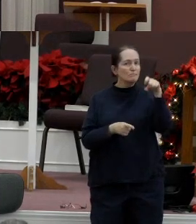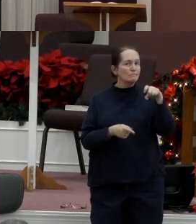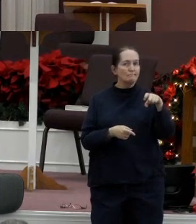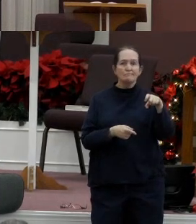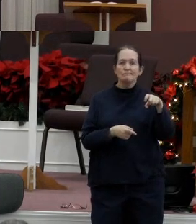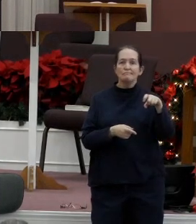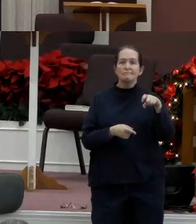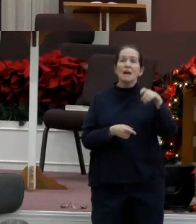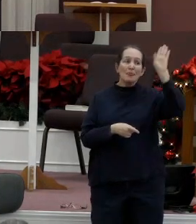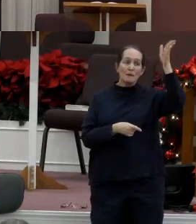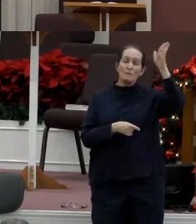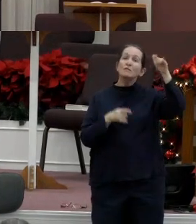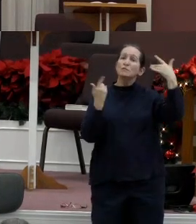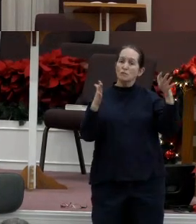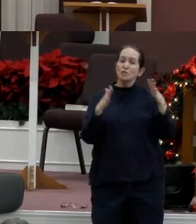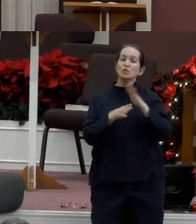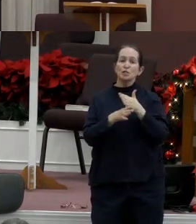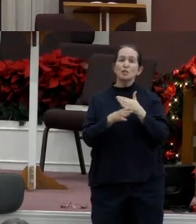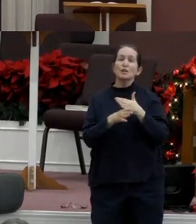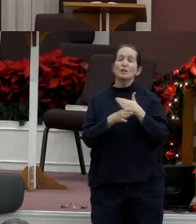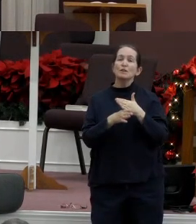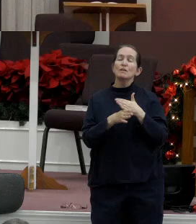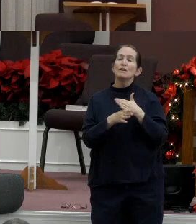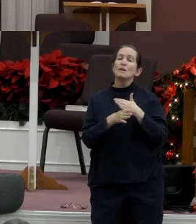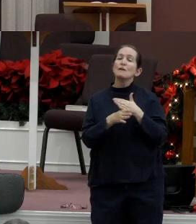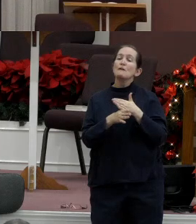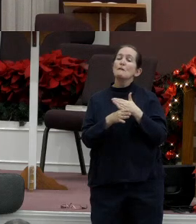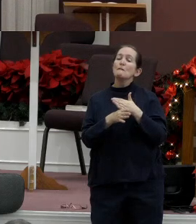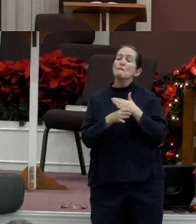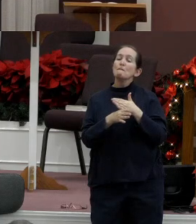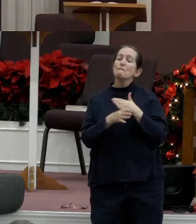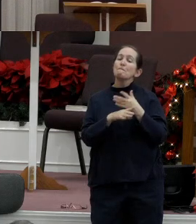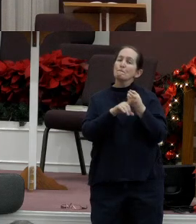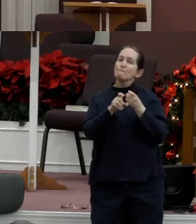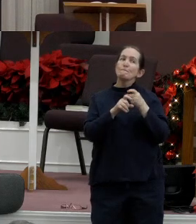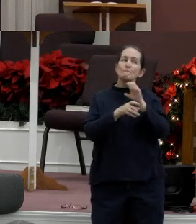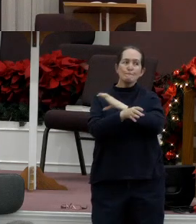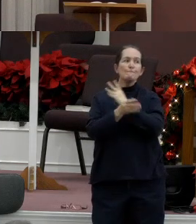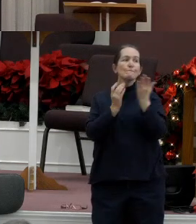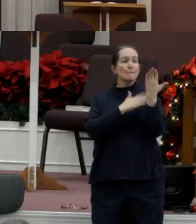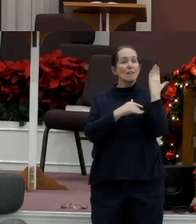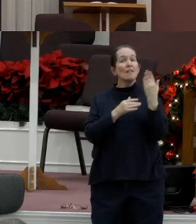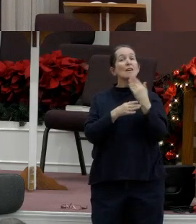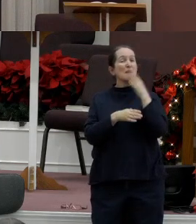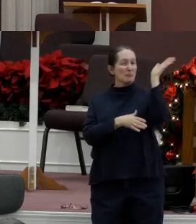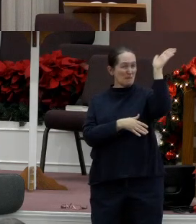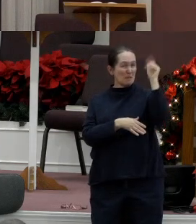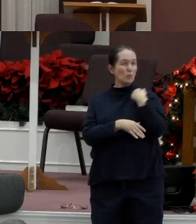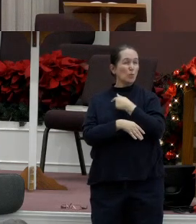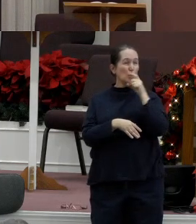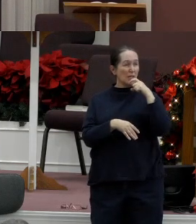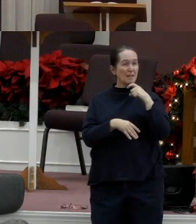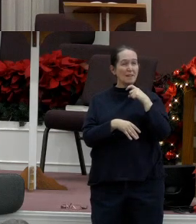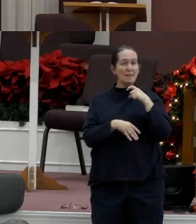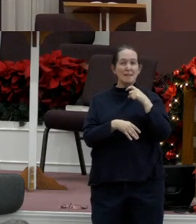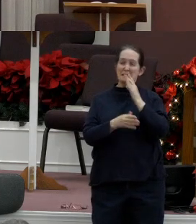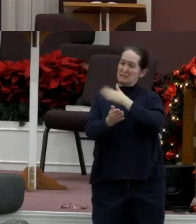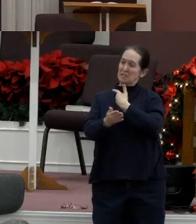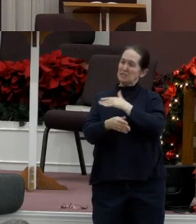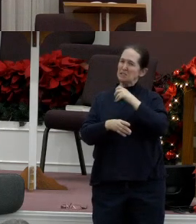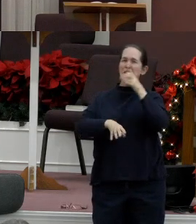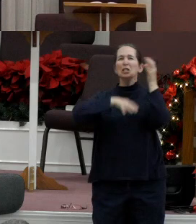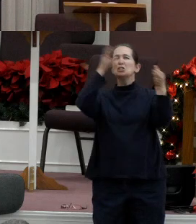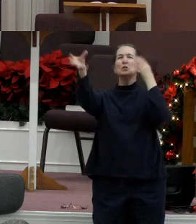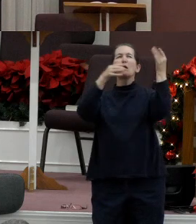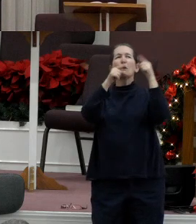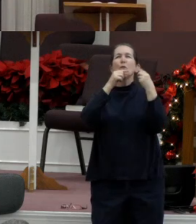The message that was shared by the choir this morning is the message that we need to sing and shout to the world.